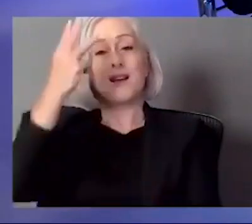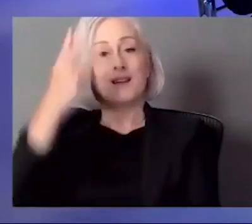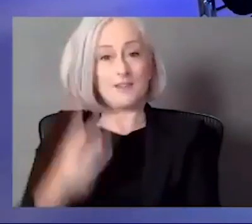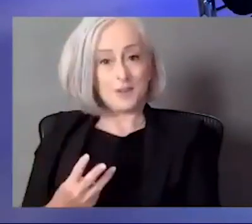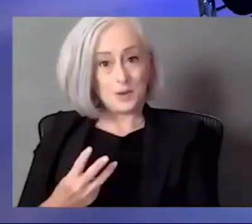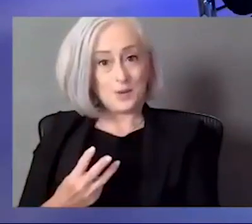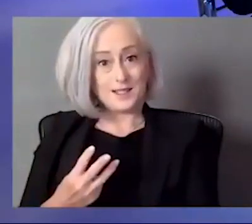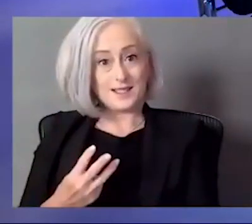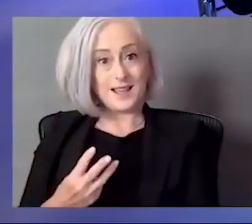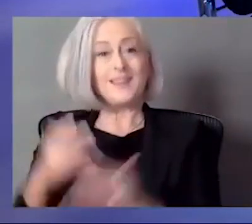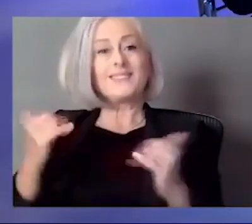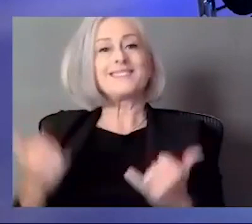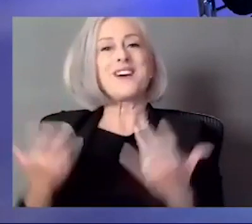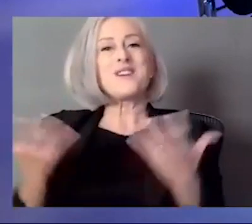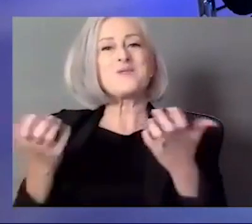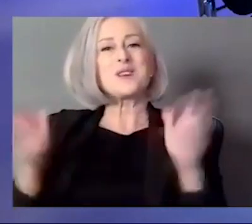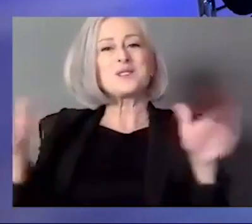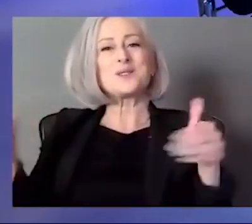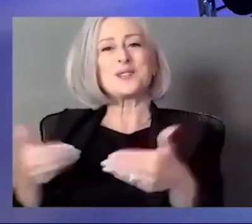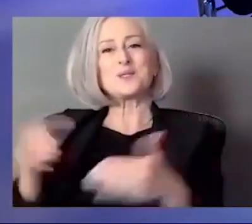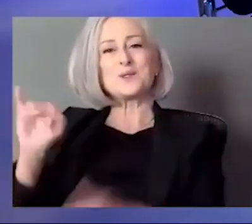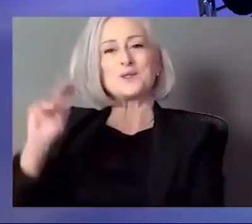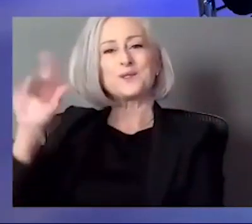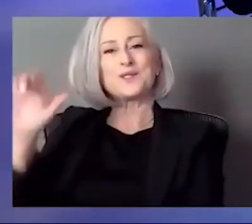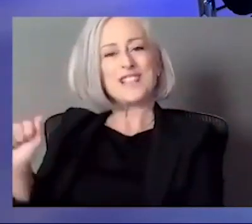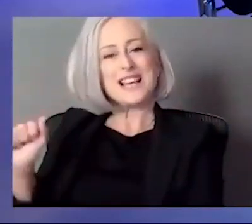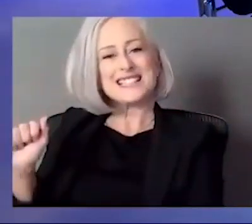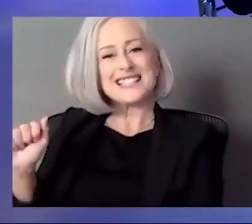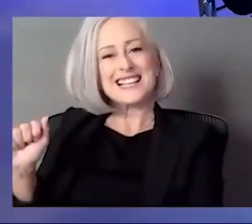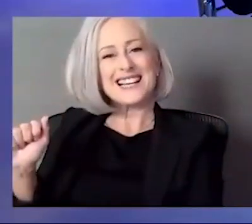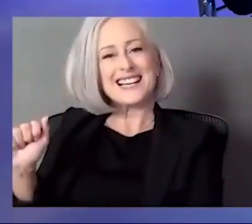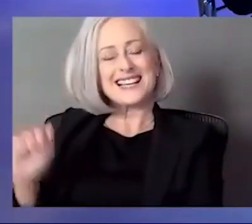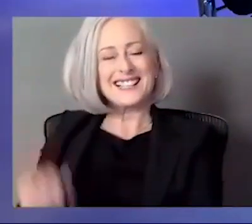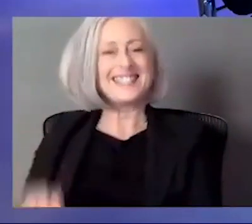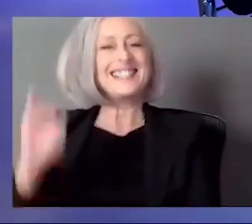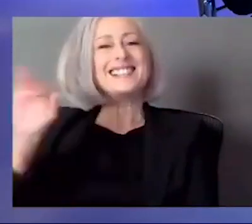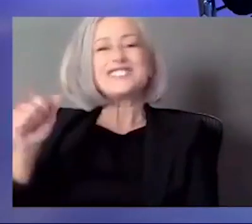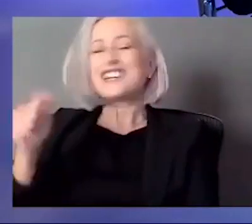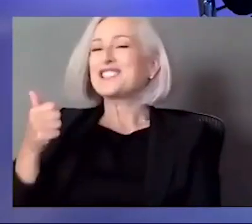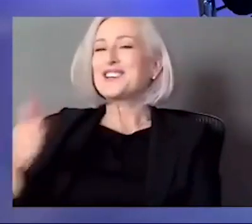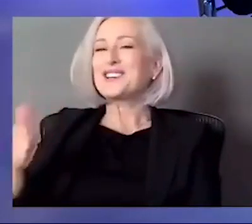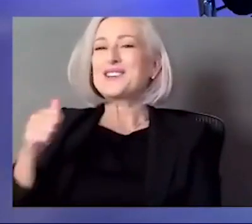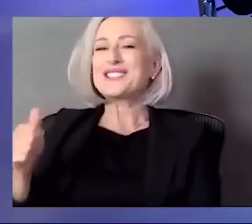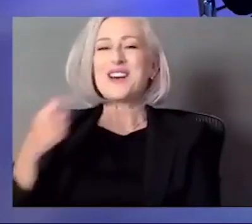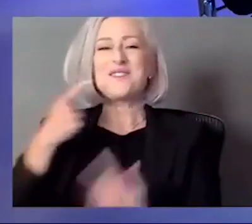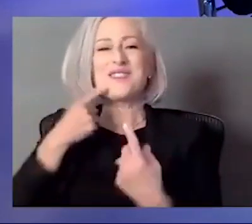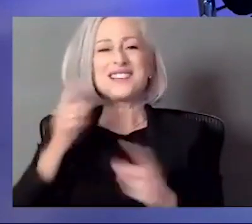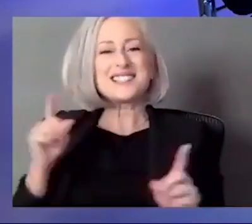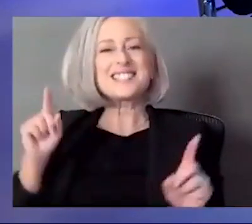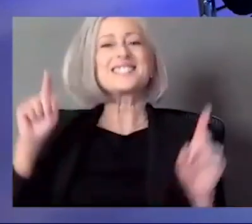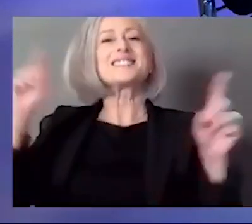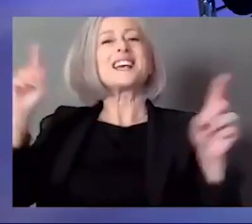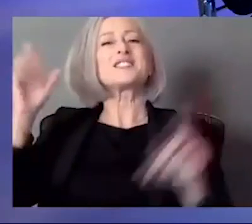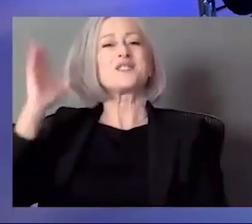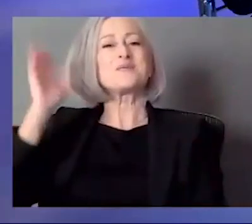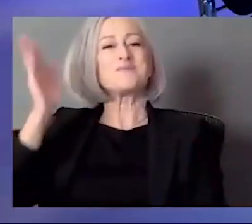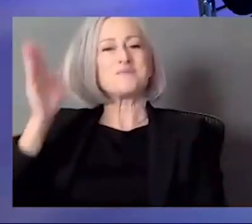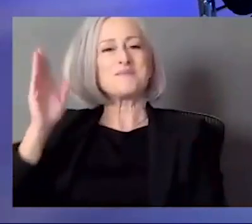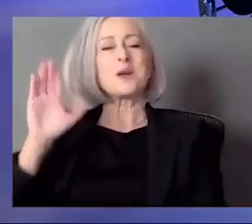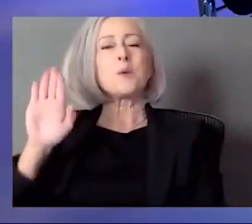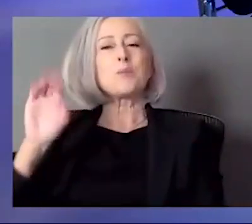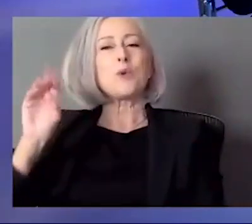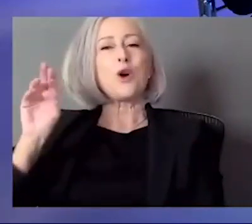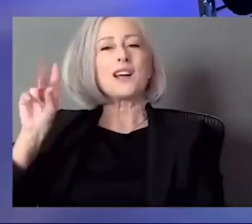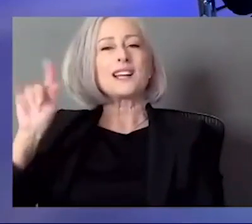Jessica. Jessica, in addition to having a successful broadcast news career, you're a mom and you're a Kansas City area